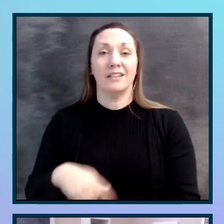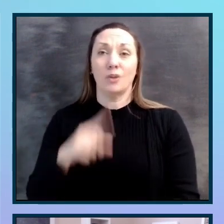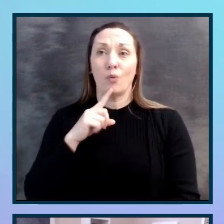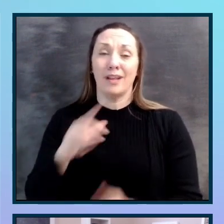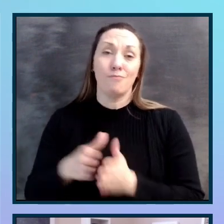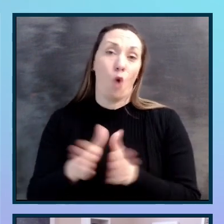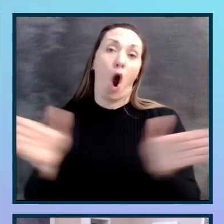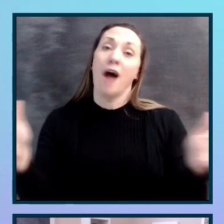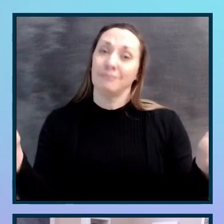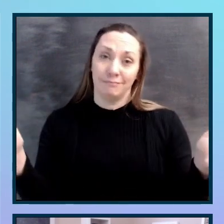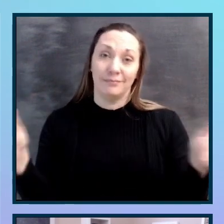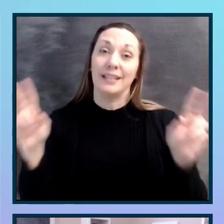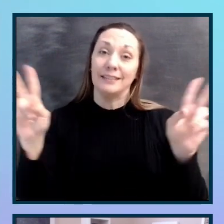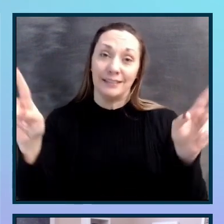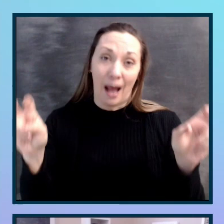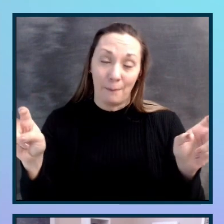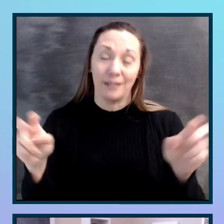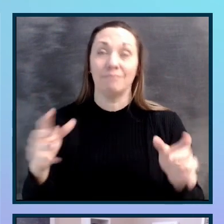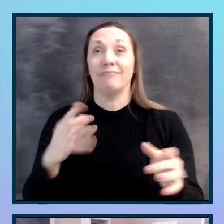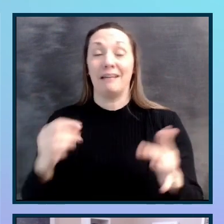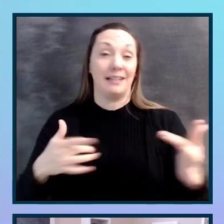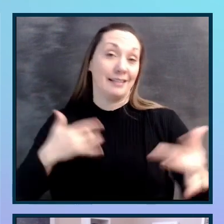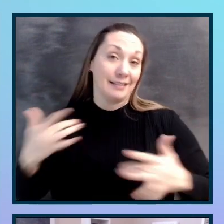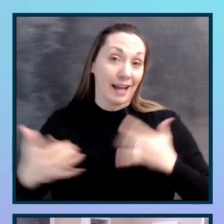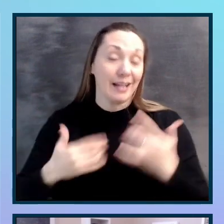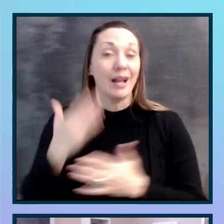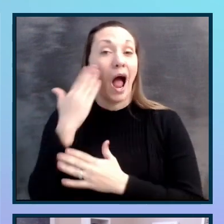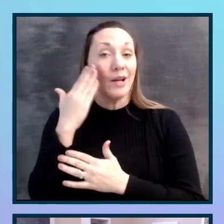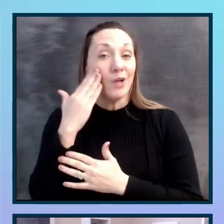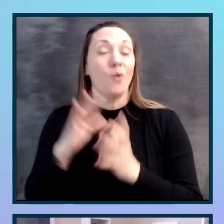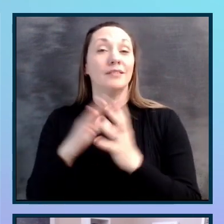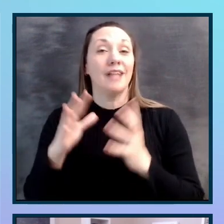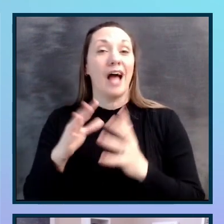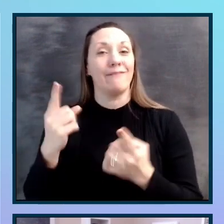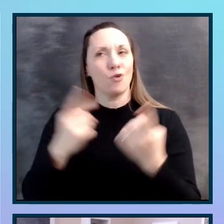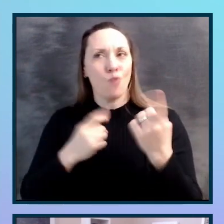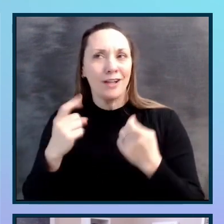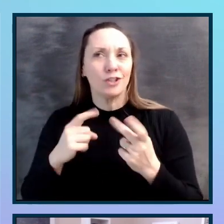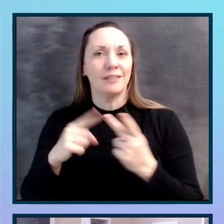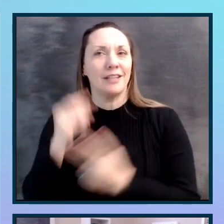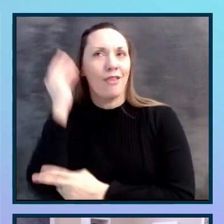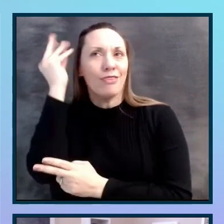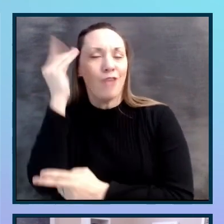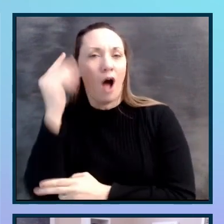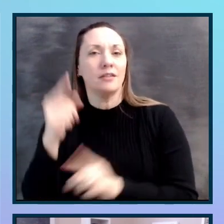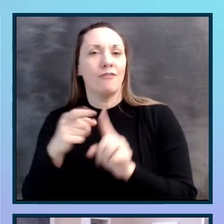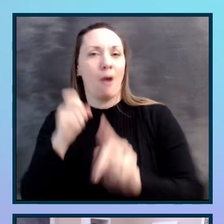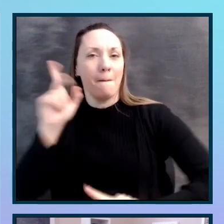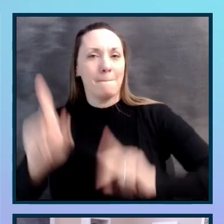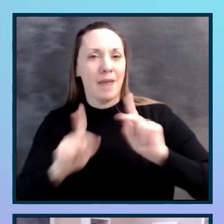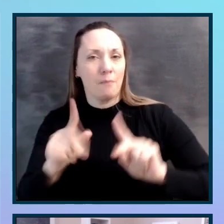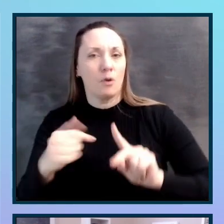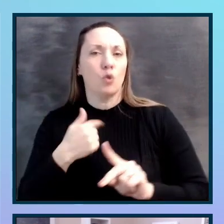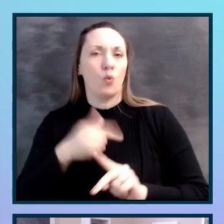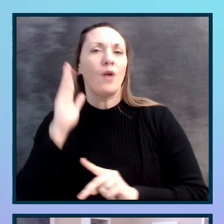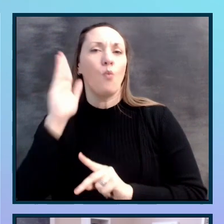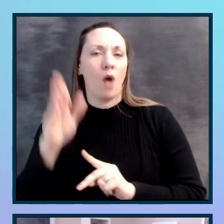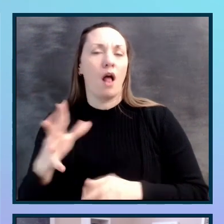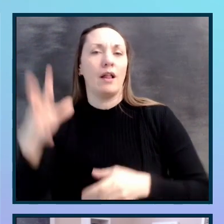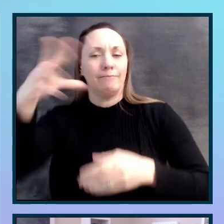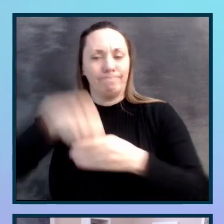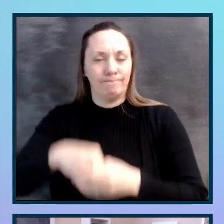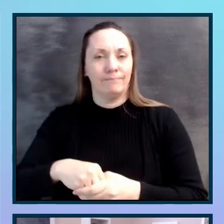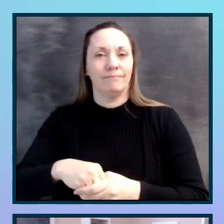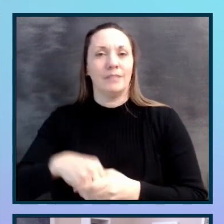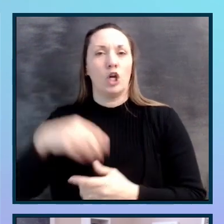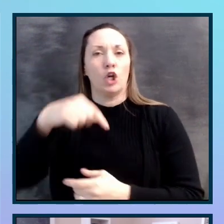broad, exciting topic. I know that there's a lot of questions and thoughts that folks have, so absolutely do get those in the Q&A. I love